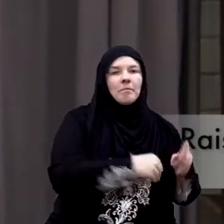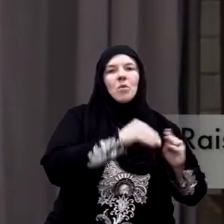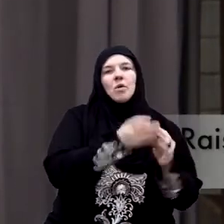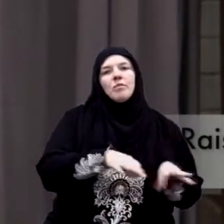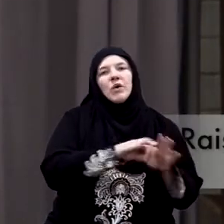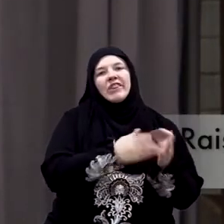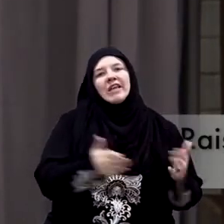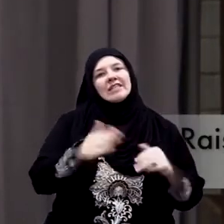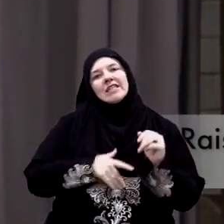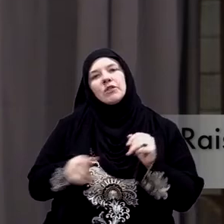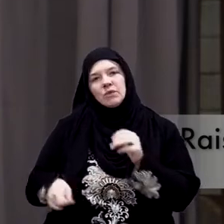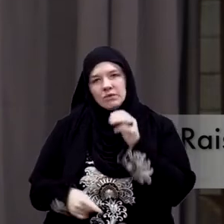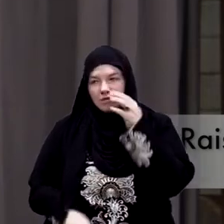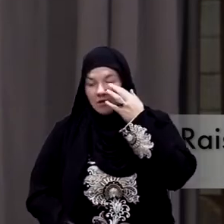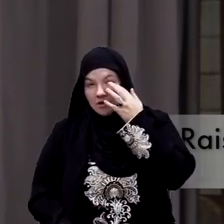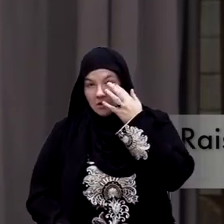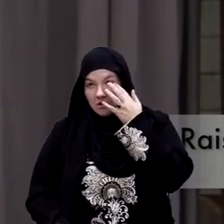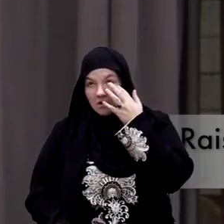than you.